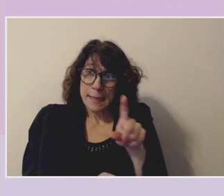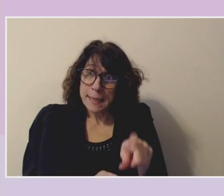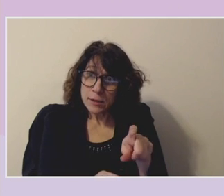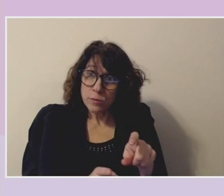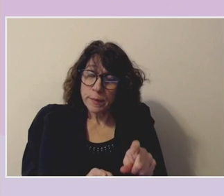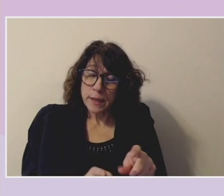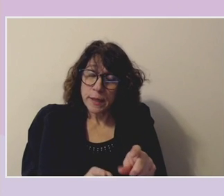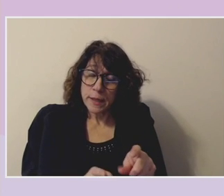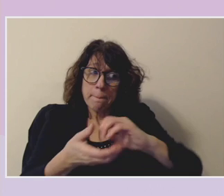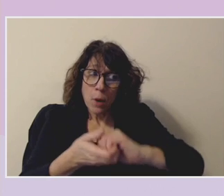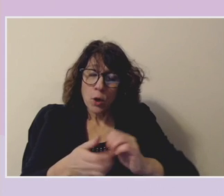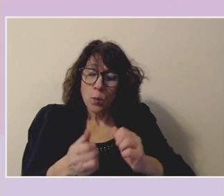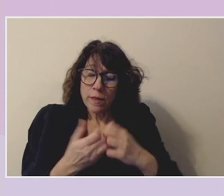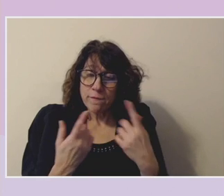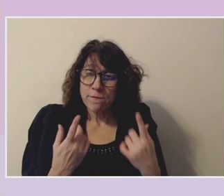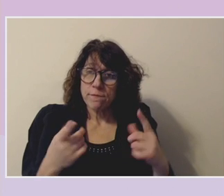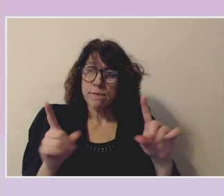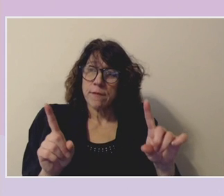partnership